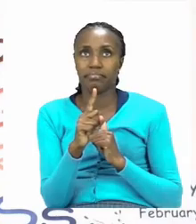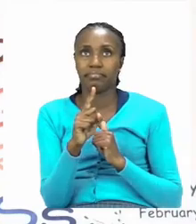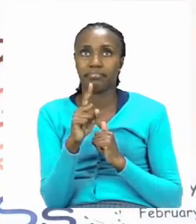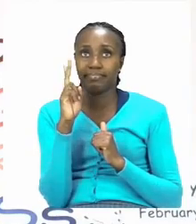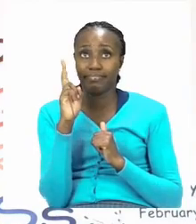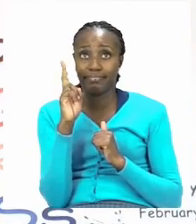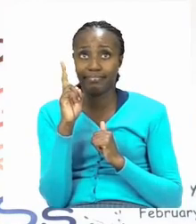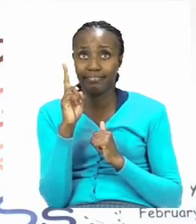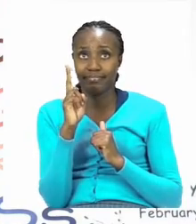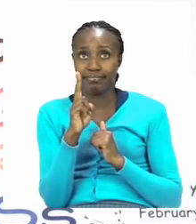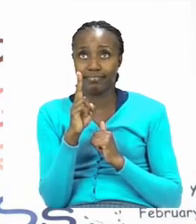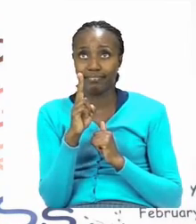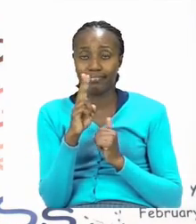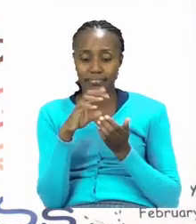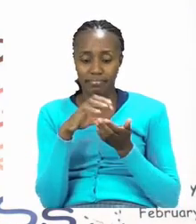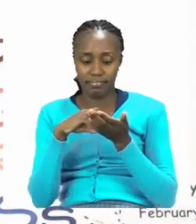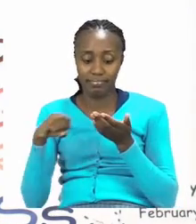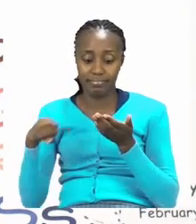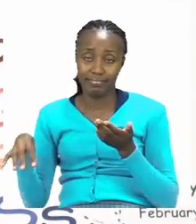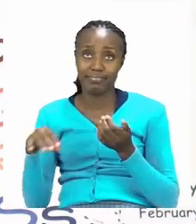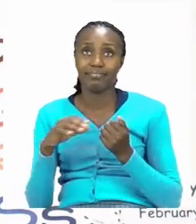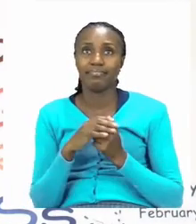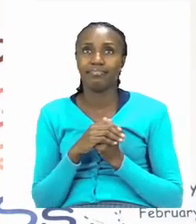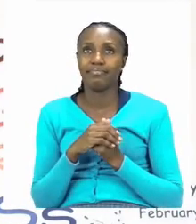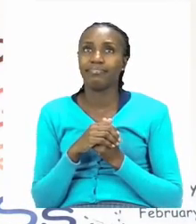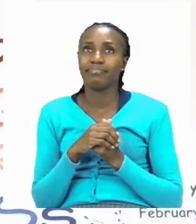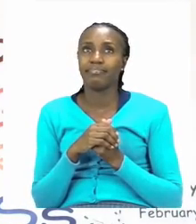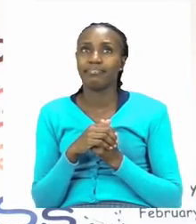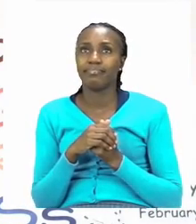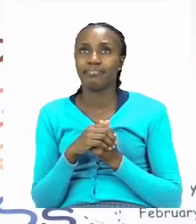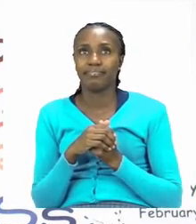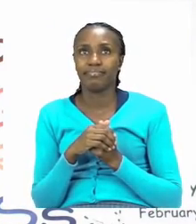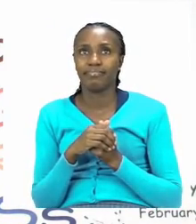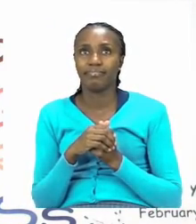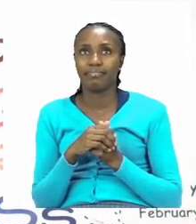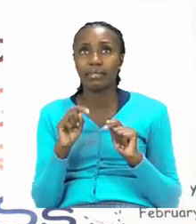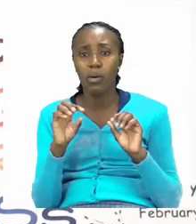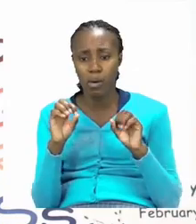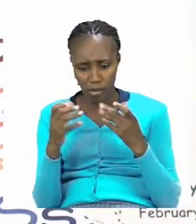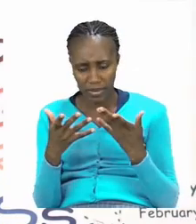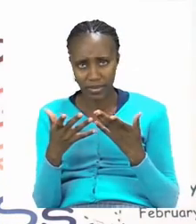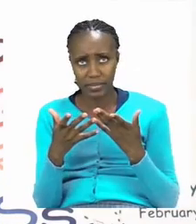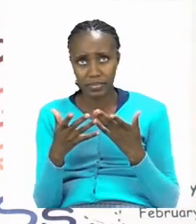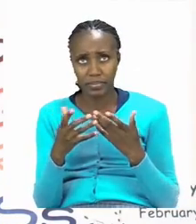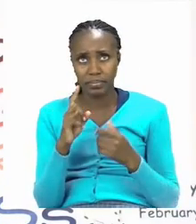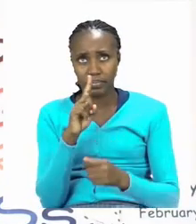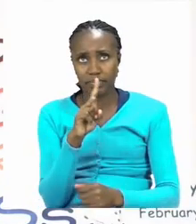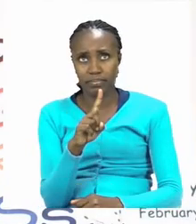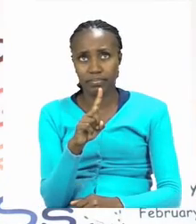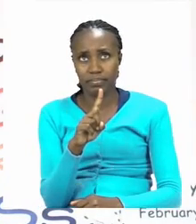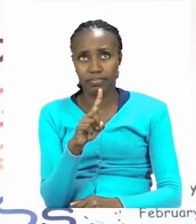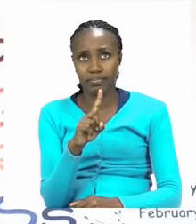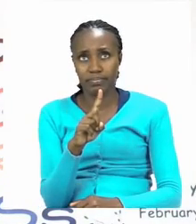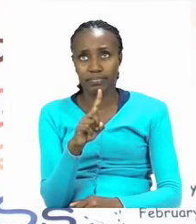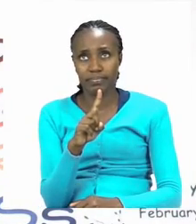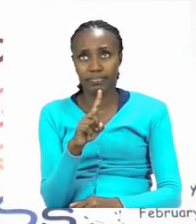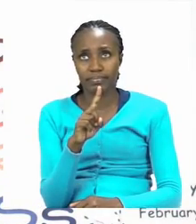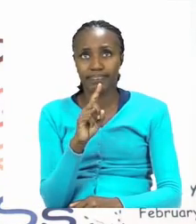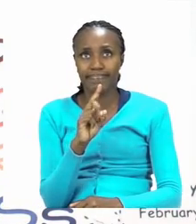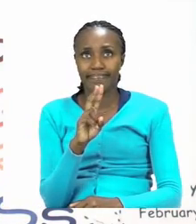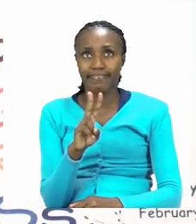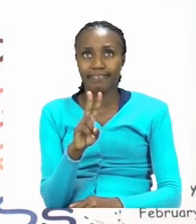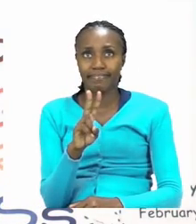1, 2. Then we will count what is left. Let's go.